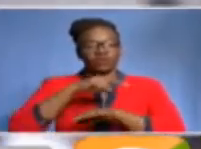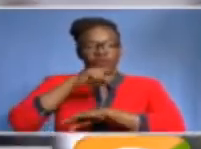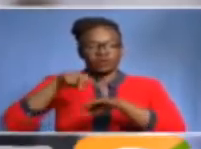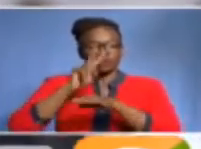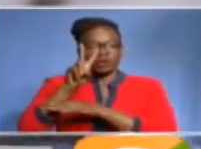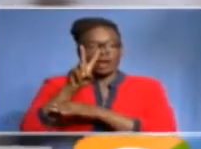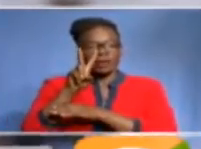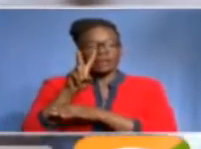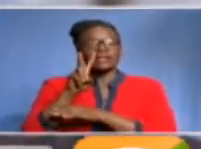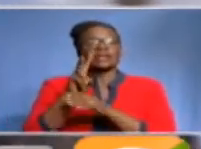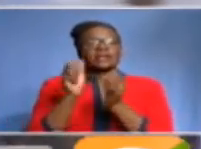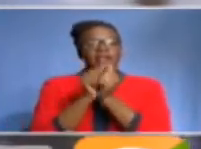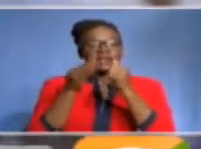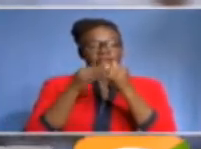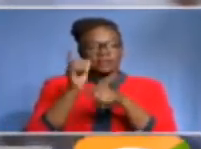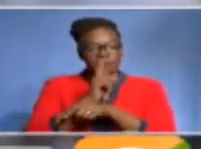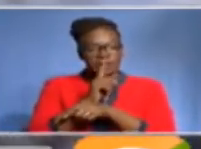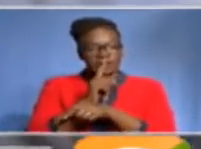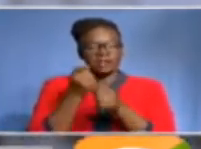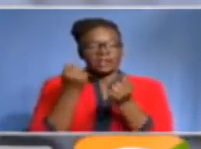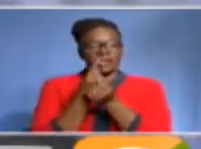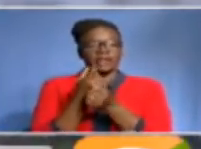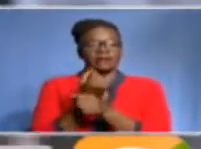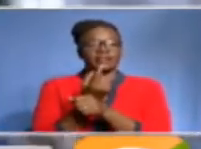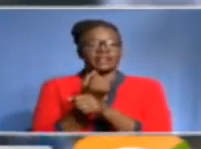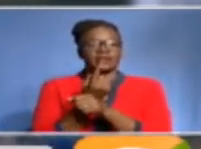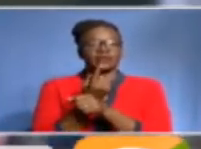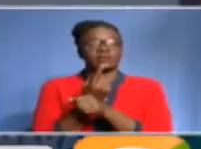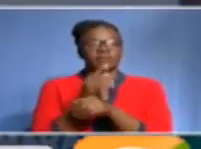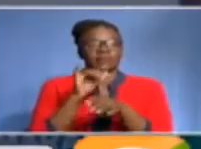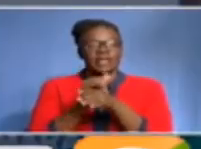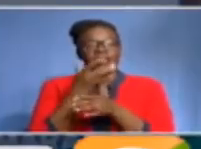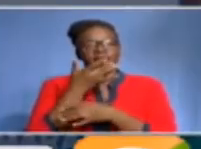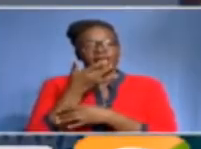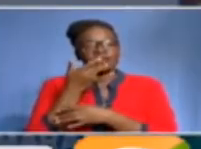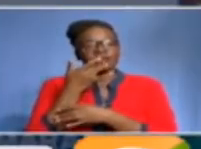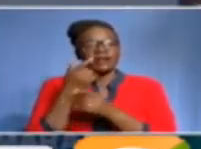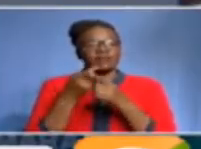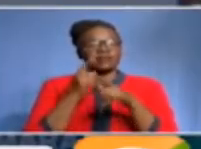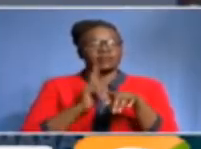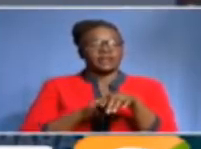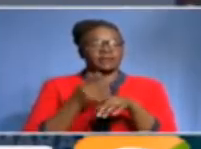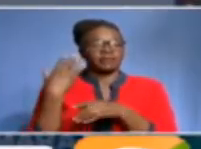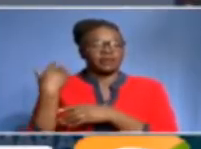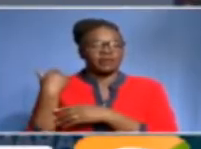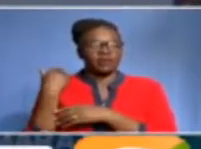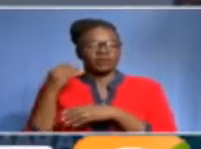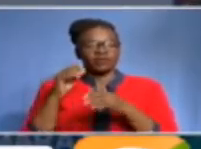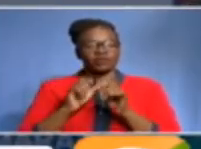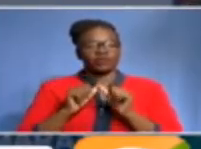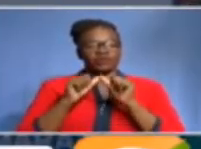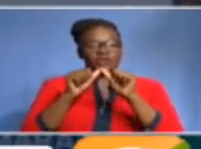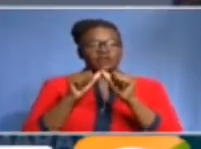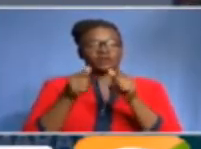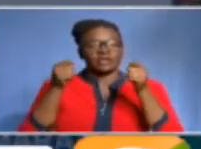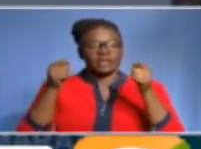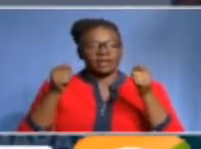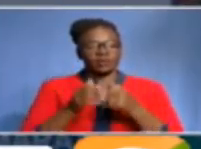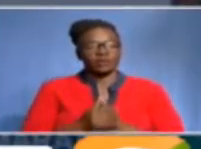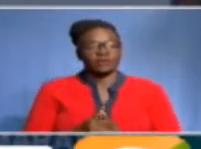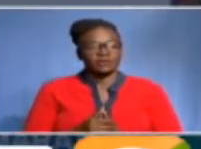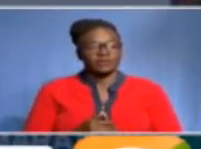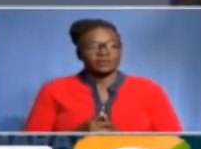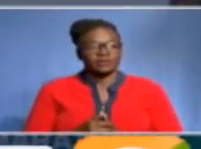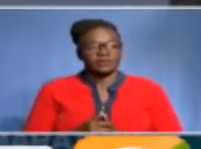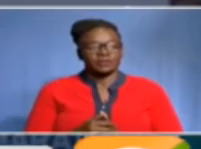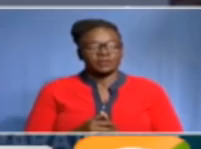and 11 seconds flat, upstaging pre-race favorite Tirunesh Dibaba to retain her title. Three-time champion, and she has